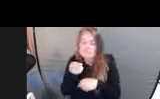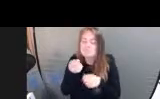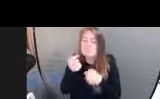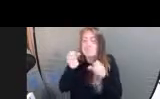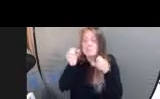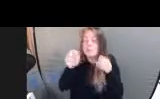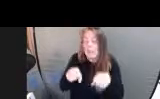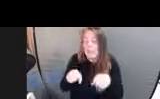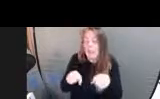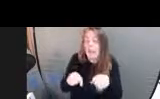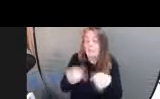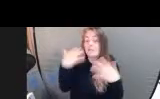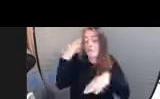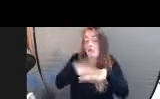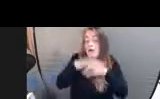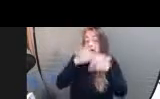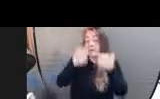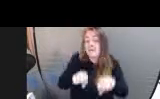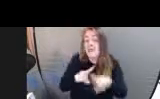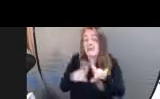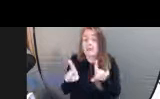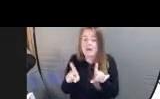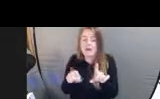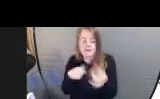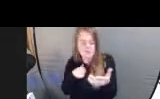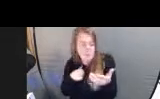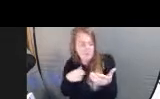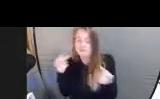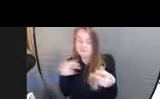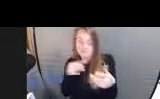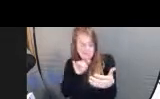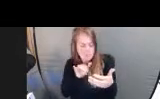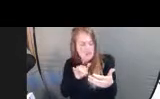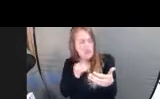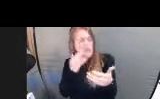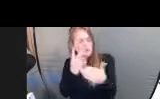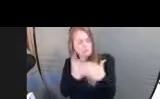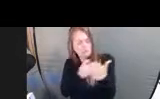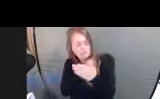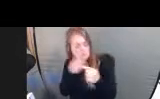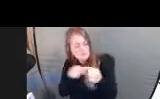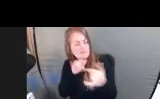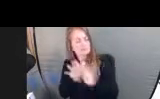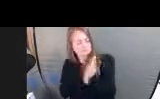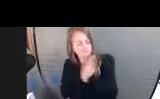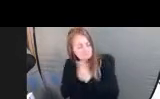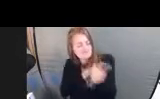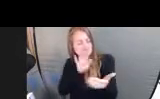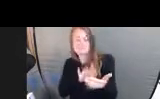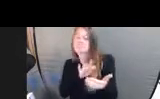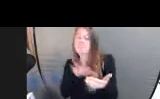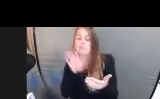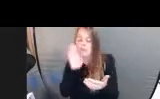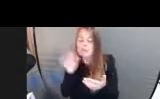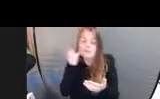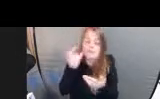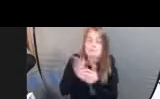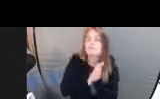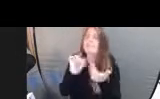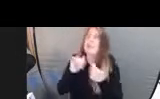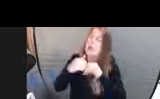and hear the sound, at least you're being pulled in by the text. So for all you people who are looking for new ways of marketing your